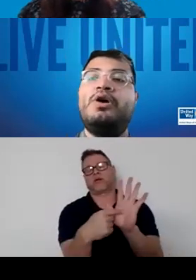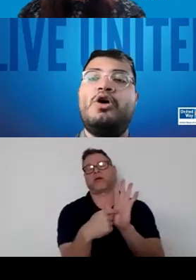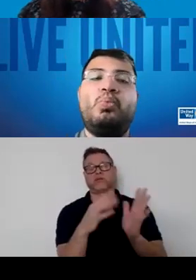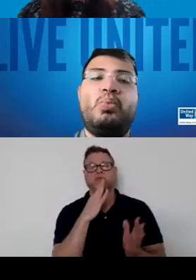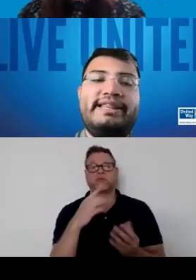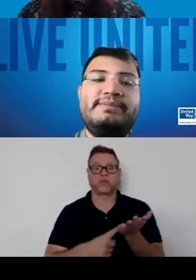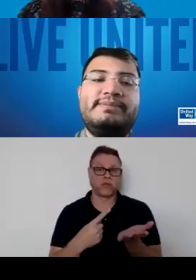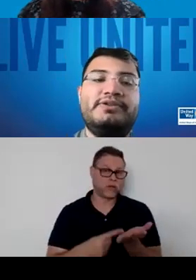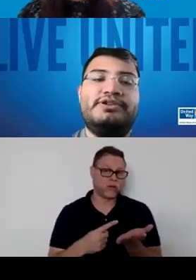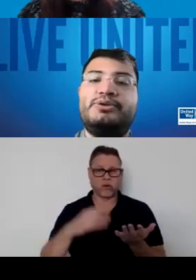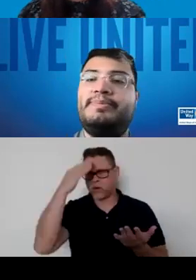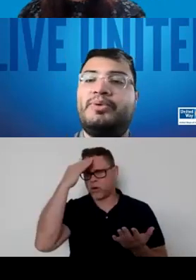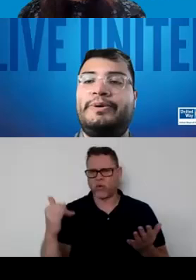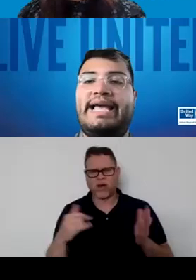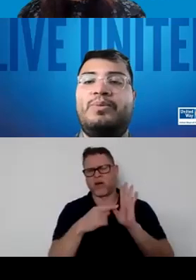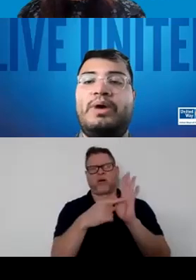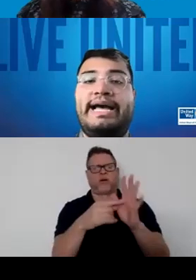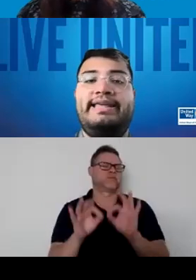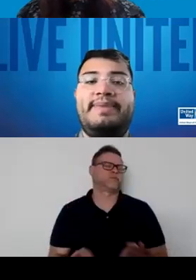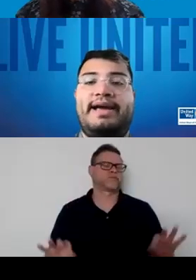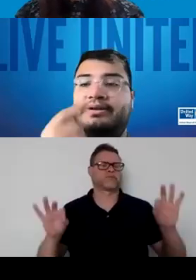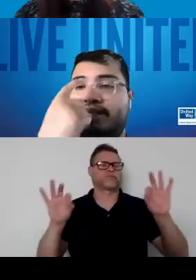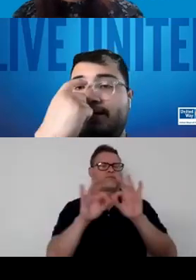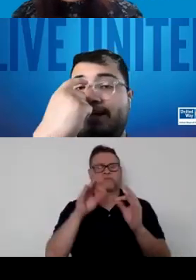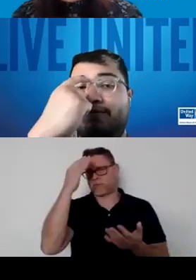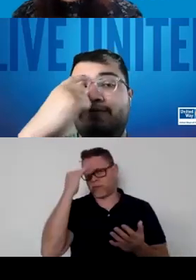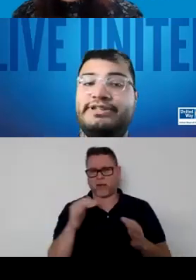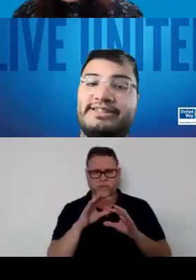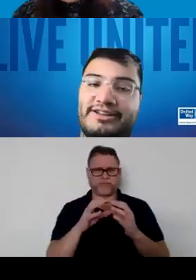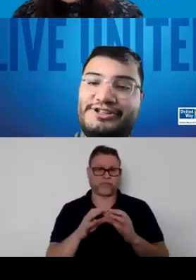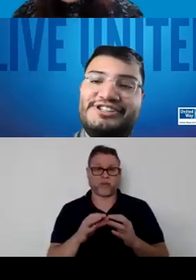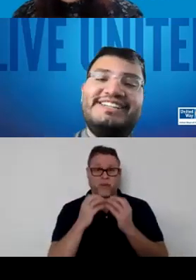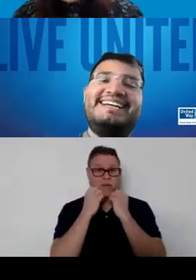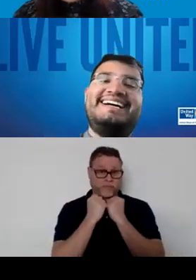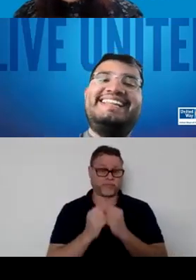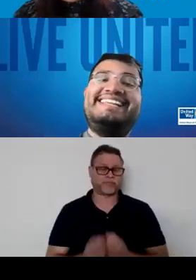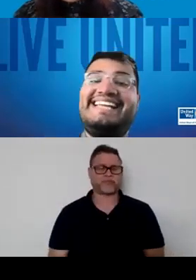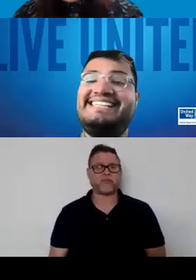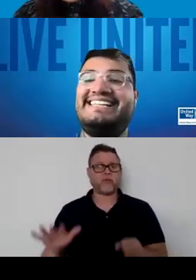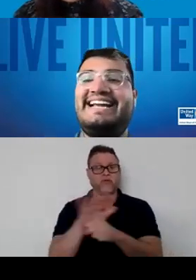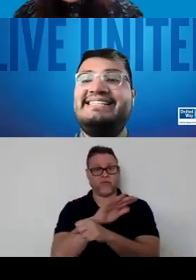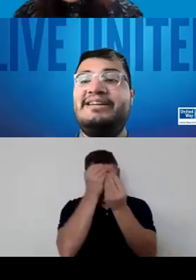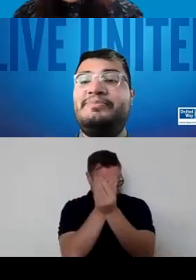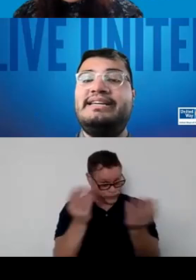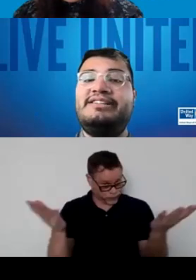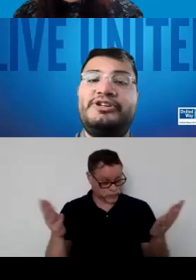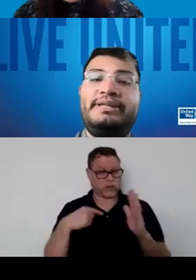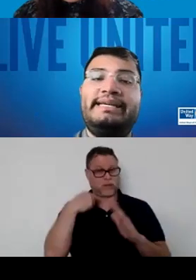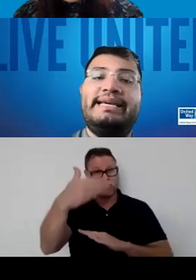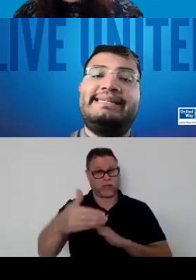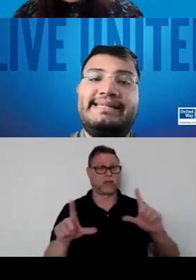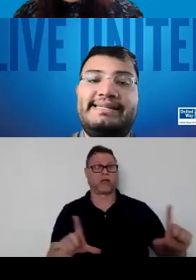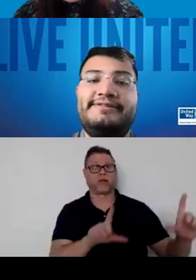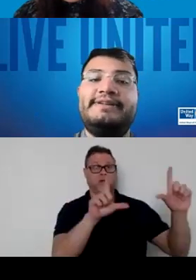about why these models are so important and why they matter. Now, full disclosure, this next slide is going to be